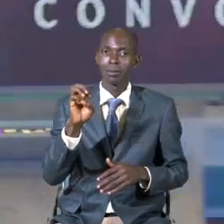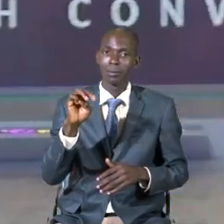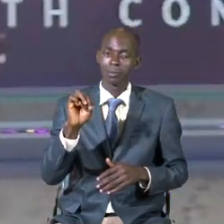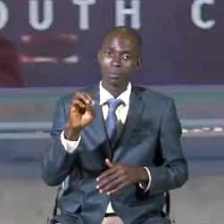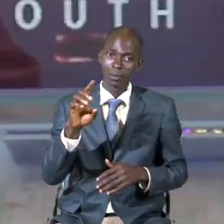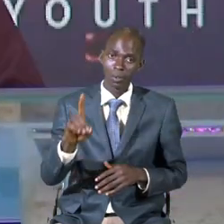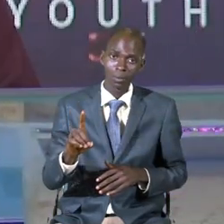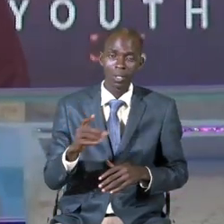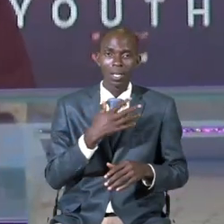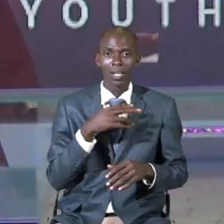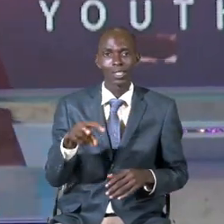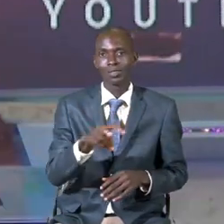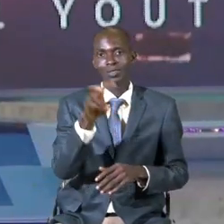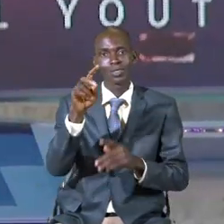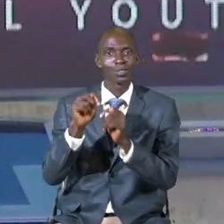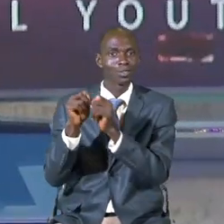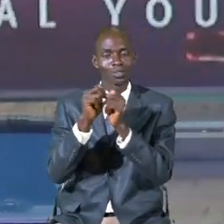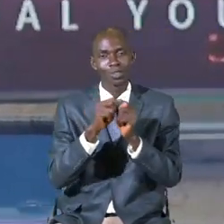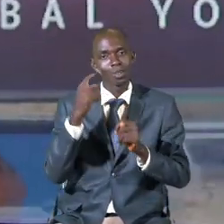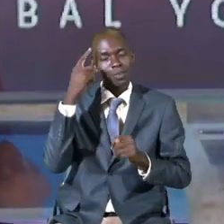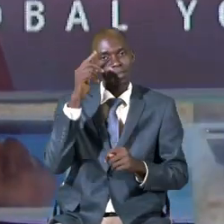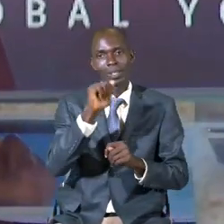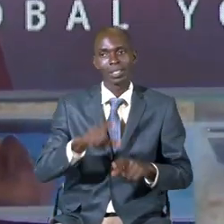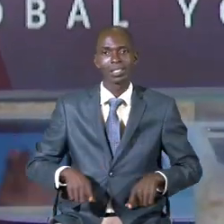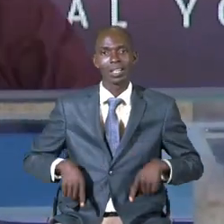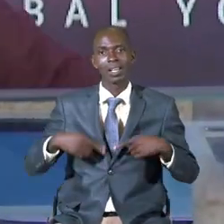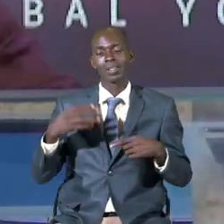for a life of impact